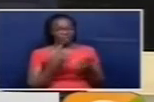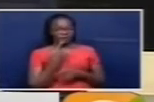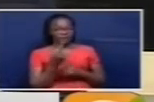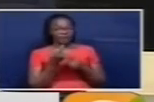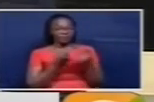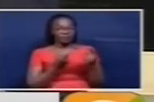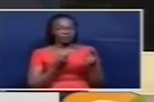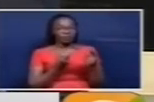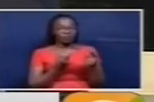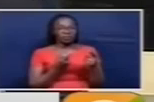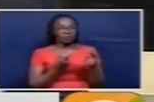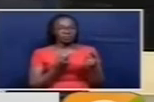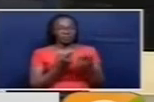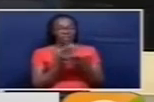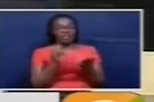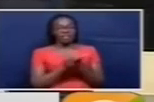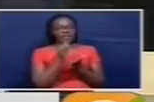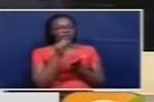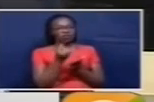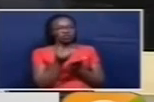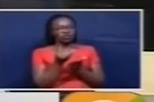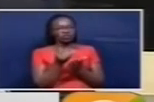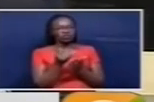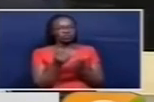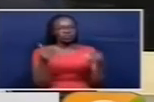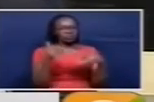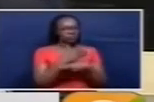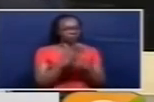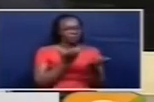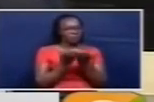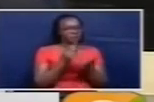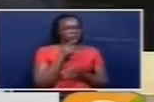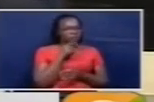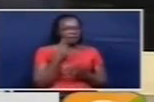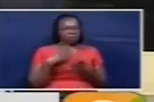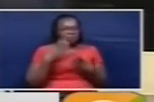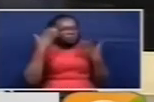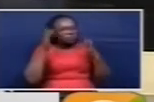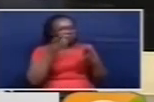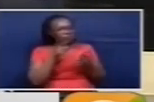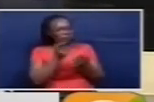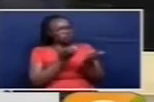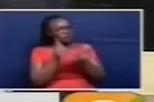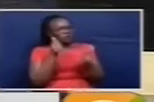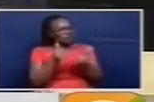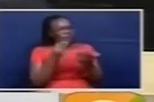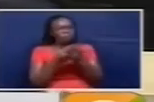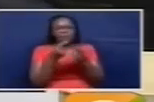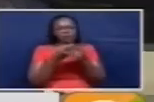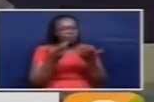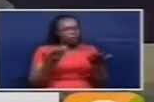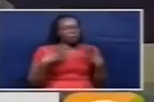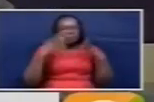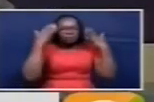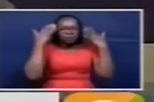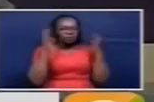from some quarters that you're a shadowy businessman, people are not really sure how you make a living, and therefore, you know, just the fact that you're a youthful